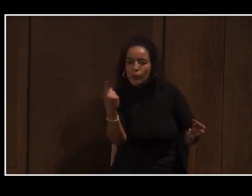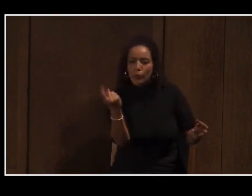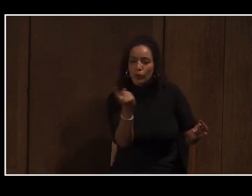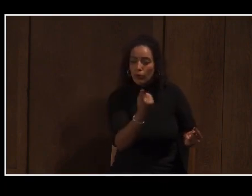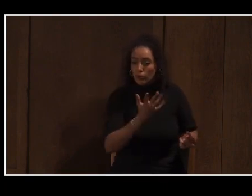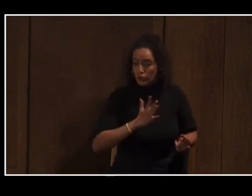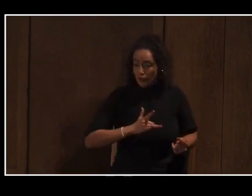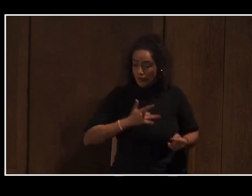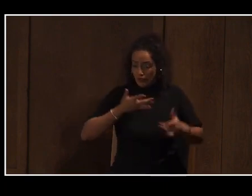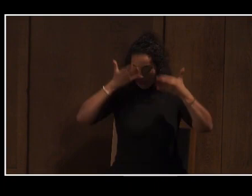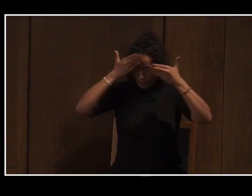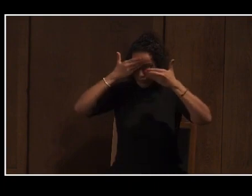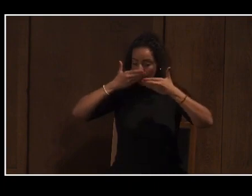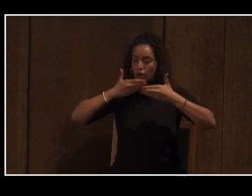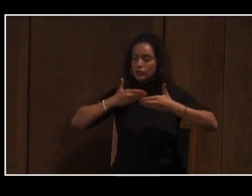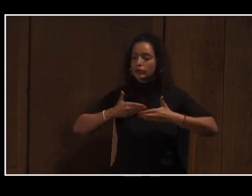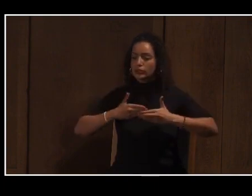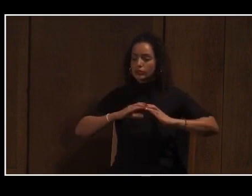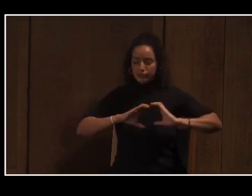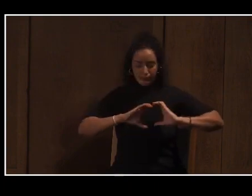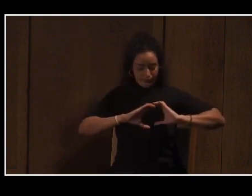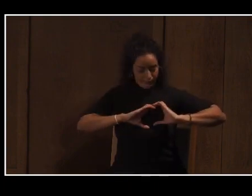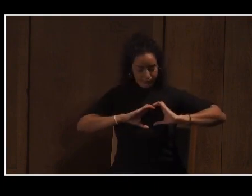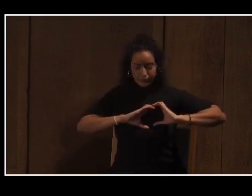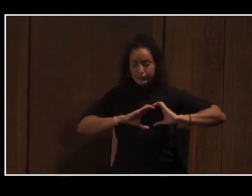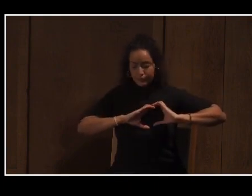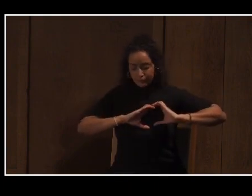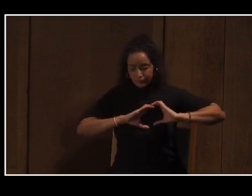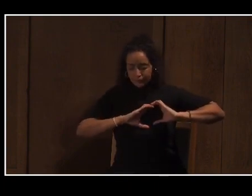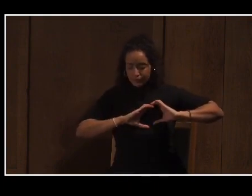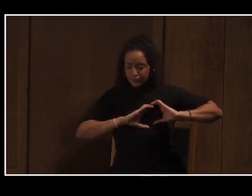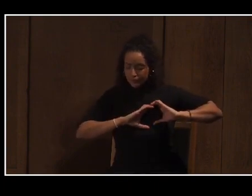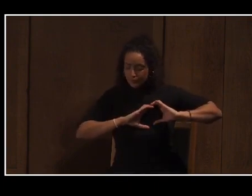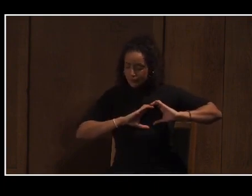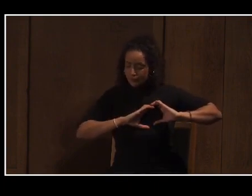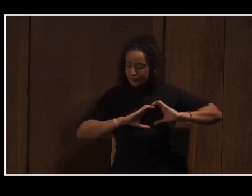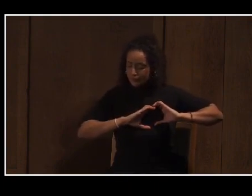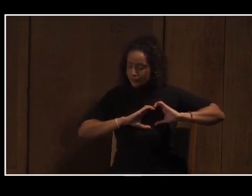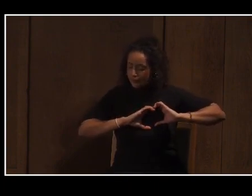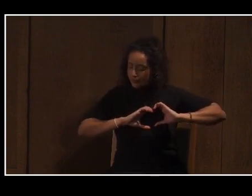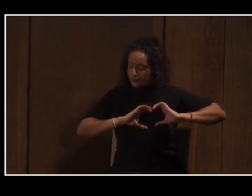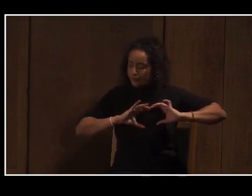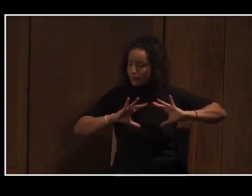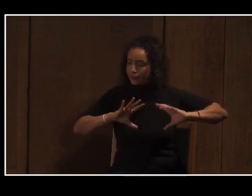your body and your heart and what you're radiating